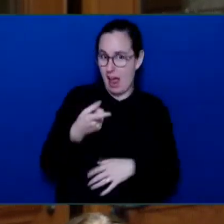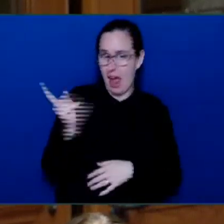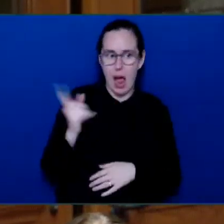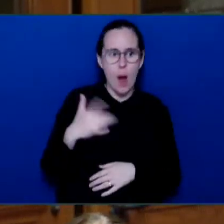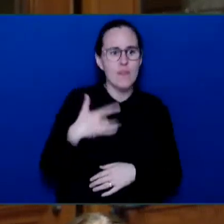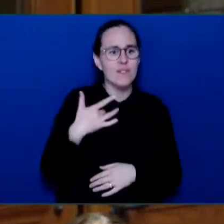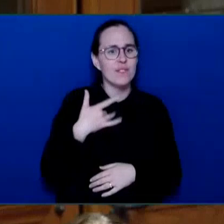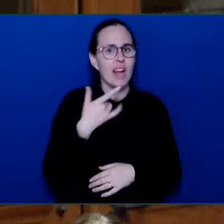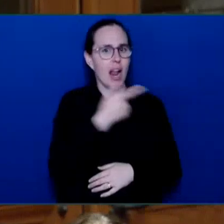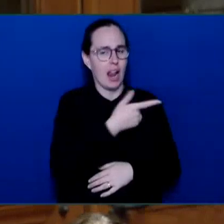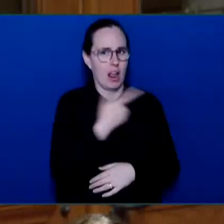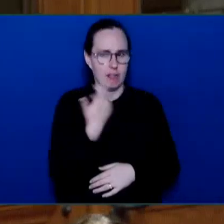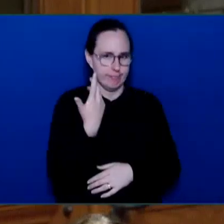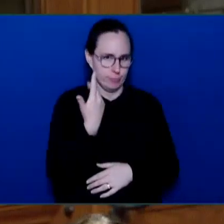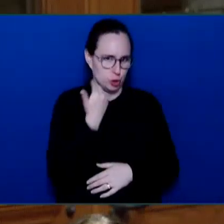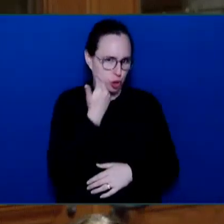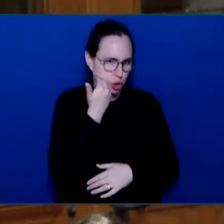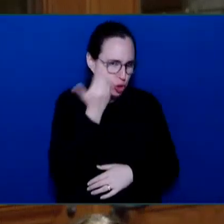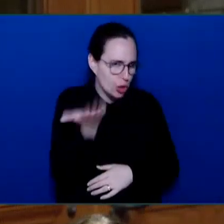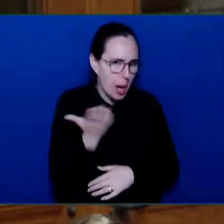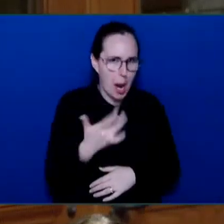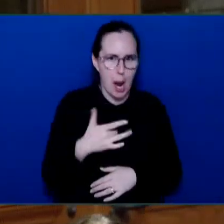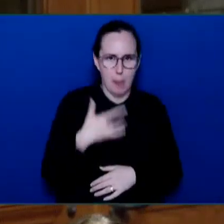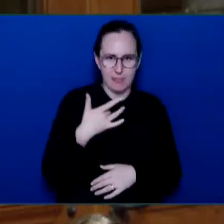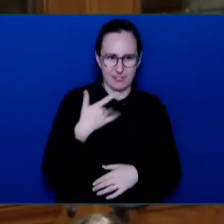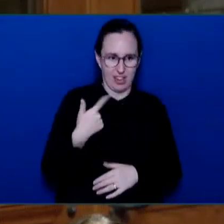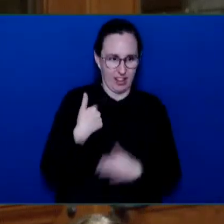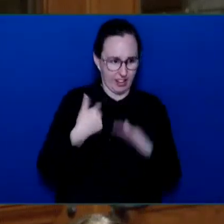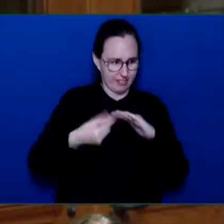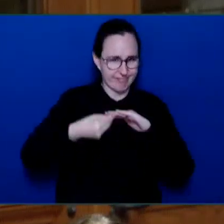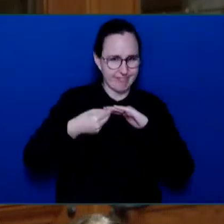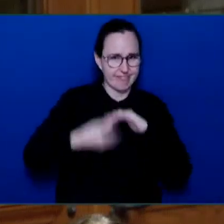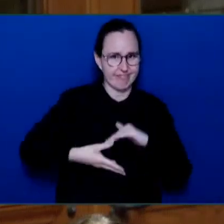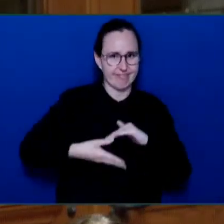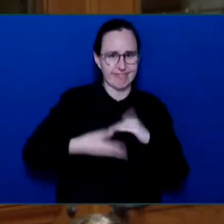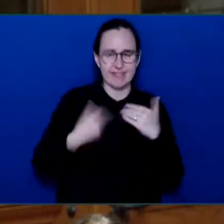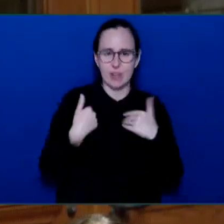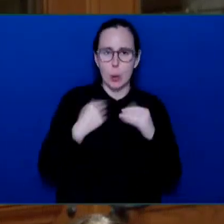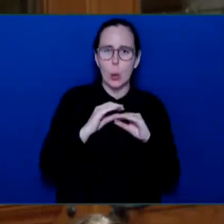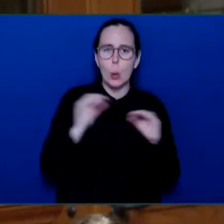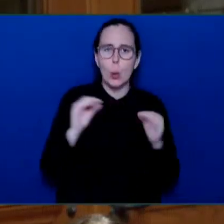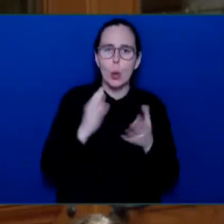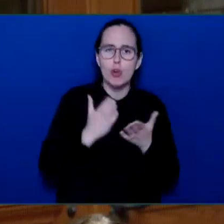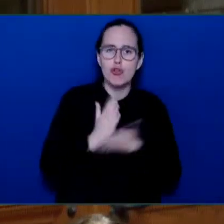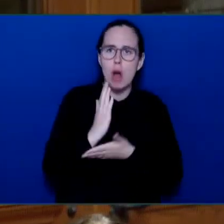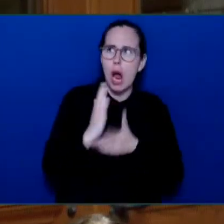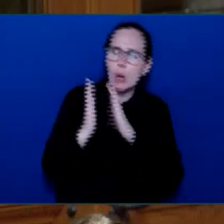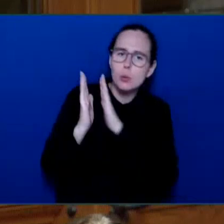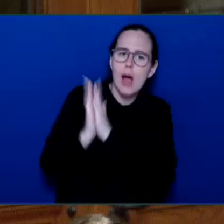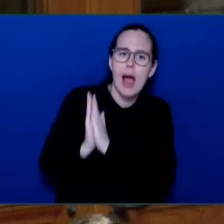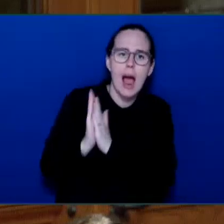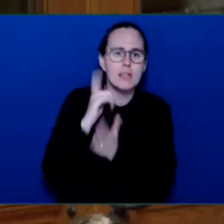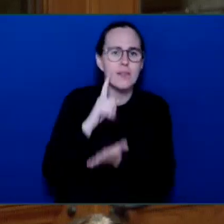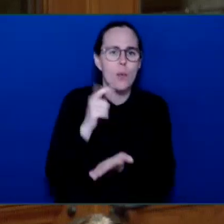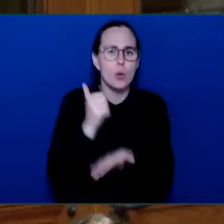get assistance. It makes the hurdles and the hoops that they jump through almost impossible for so many